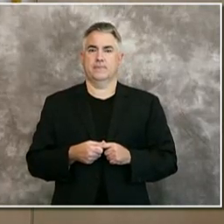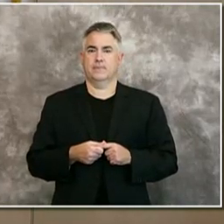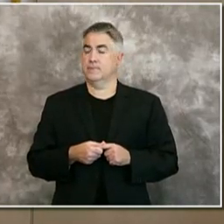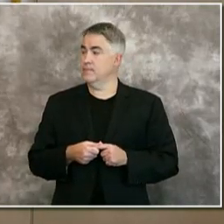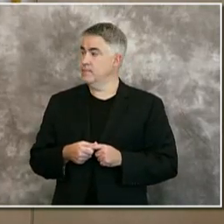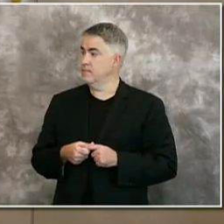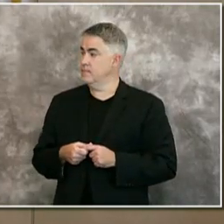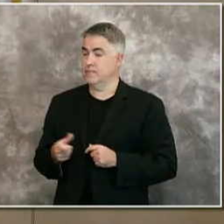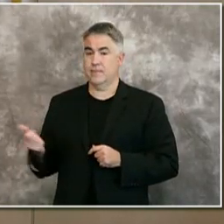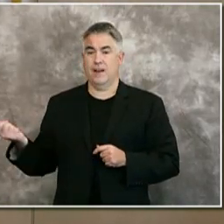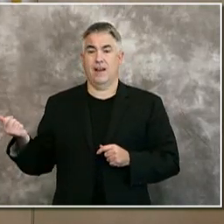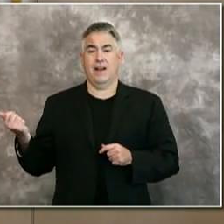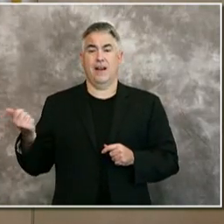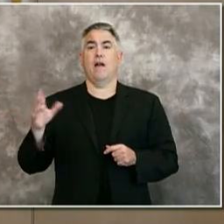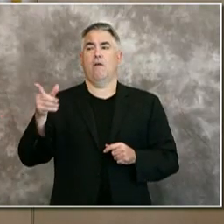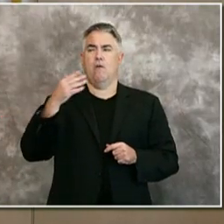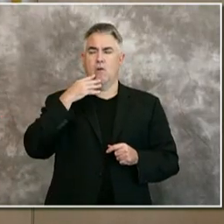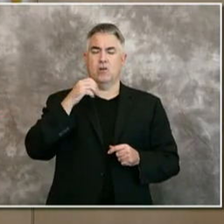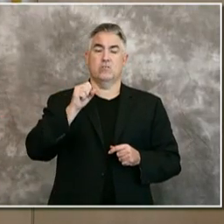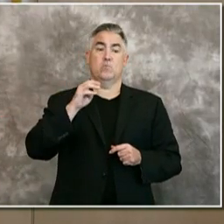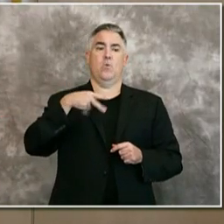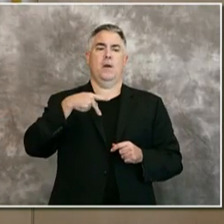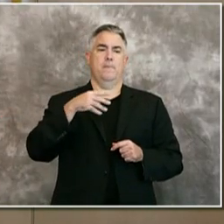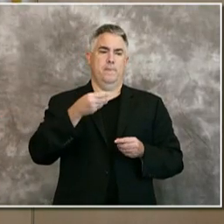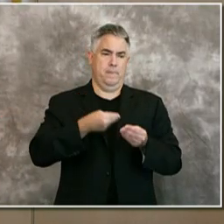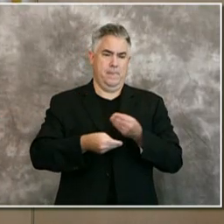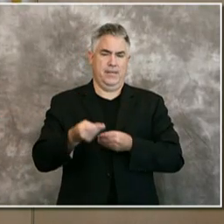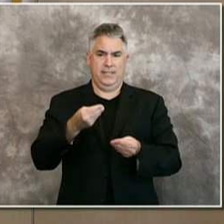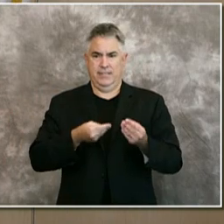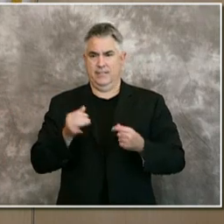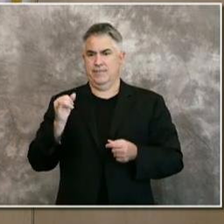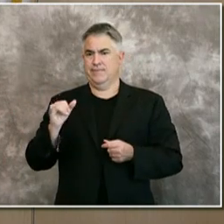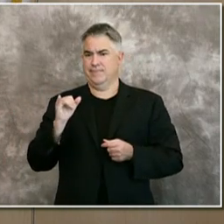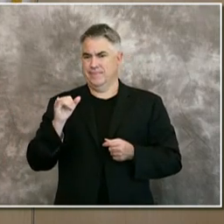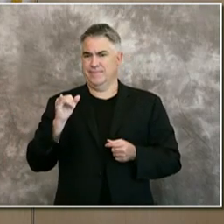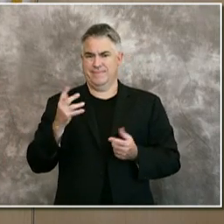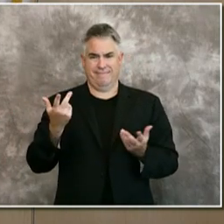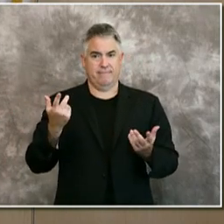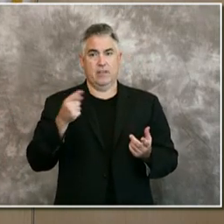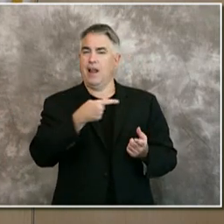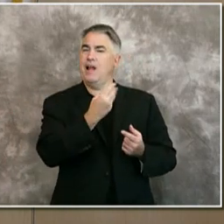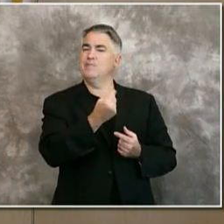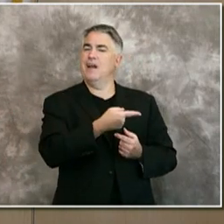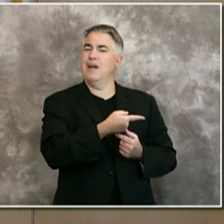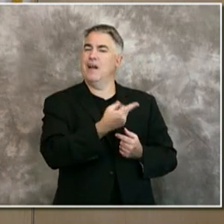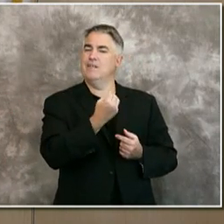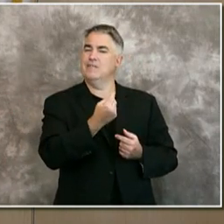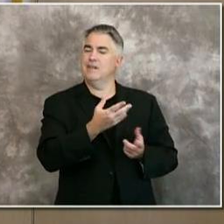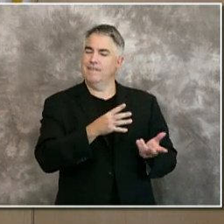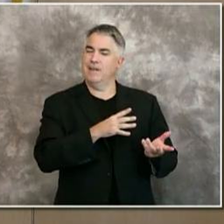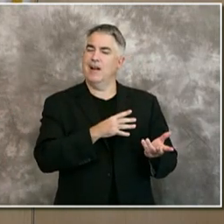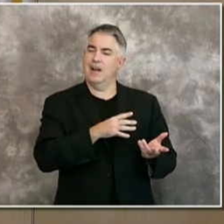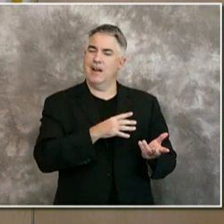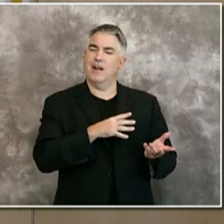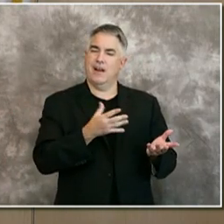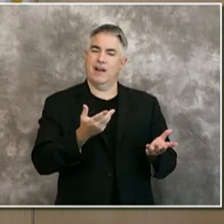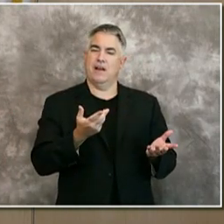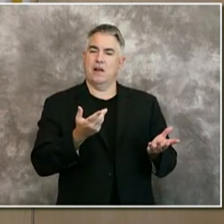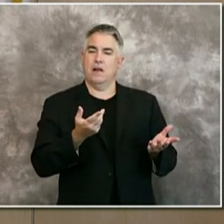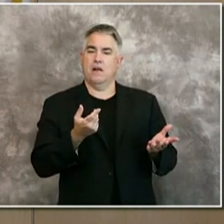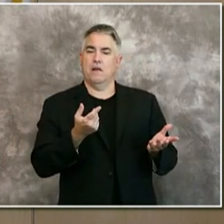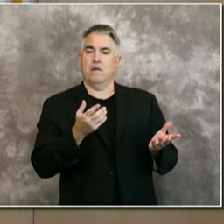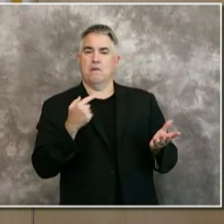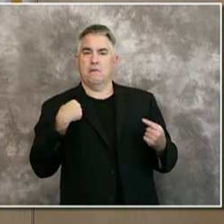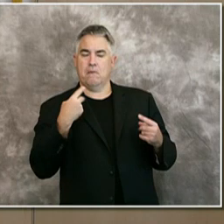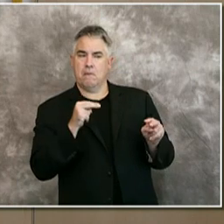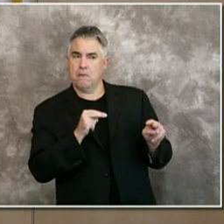Thank you for that question as well. Swap meets are outdoors, and I think in the past we've